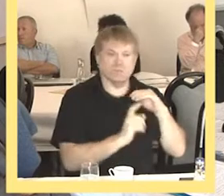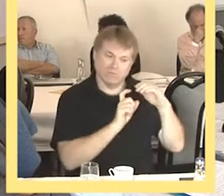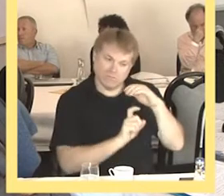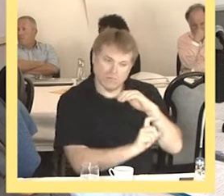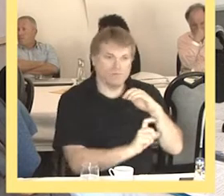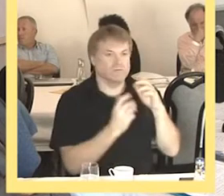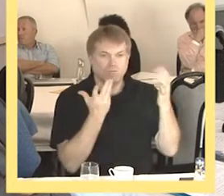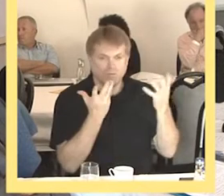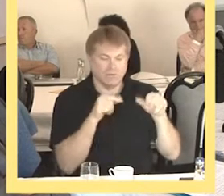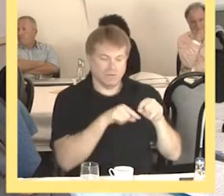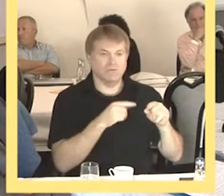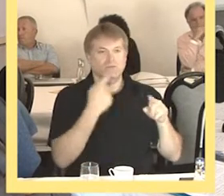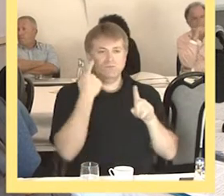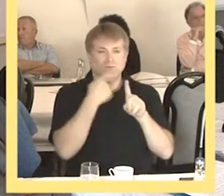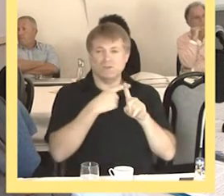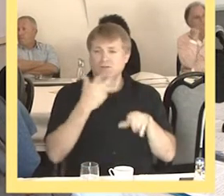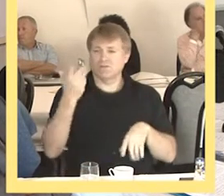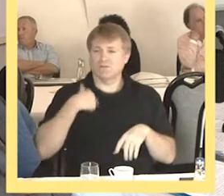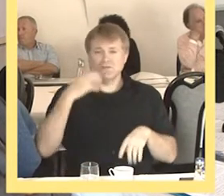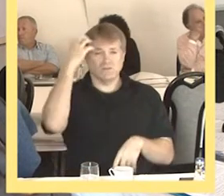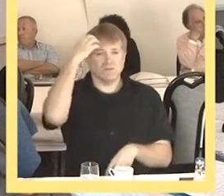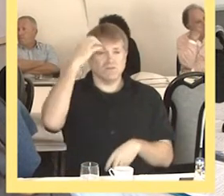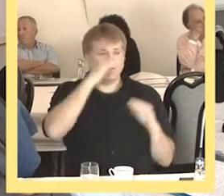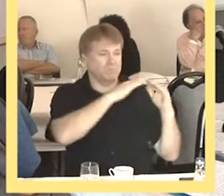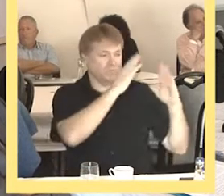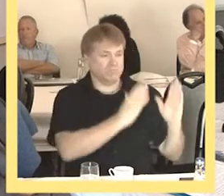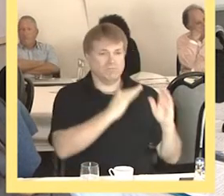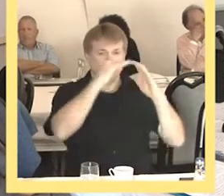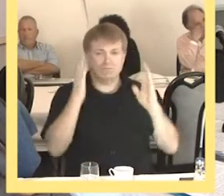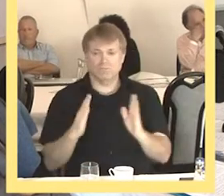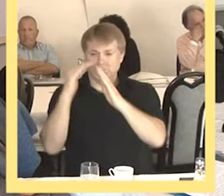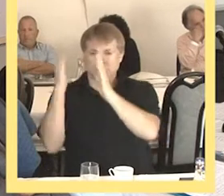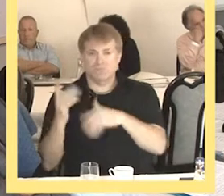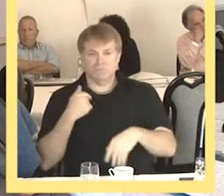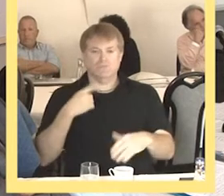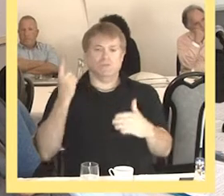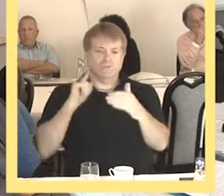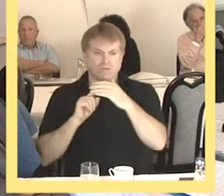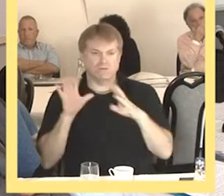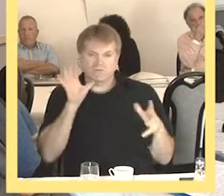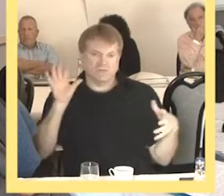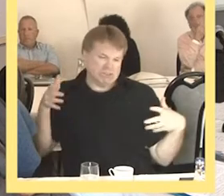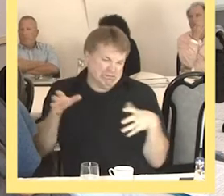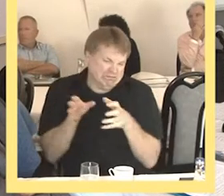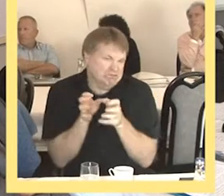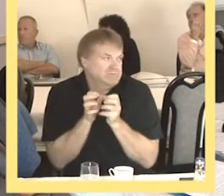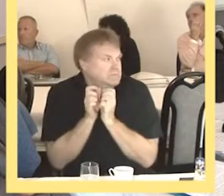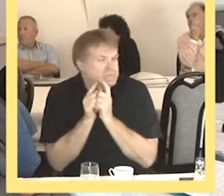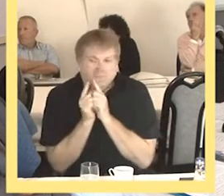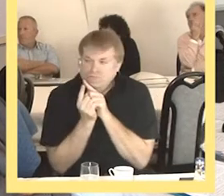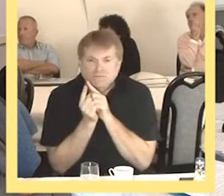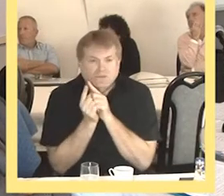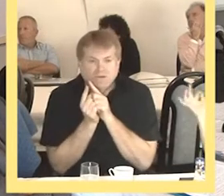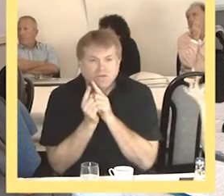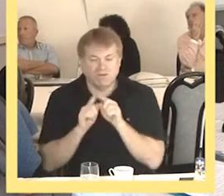official buildings better so that people are not hurted in these buildings. So you see, in my